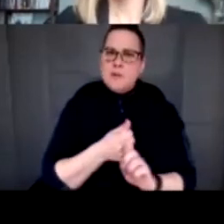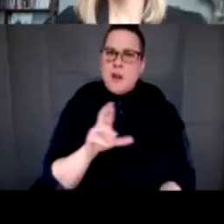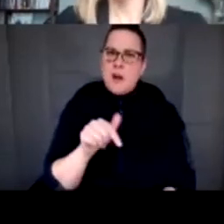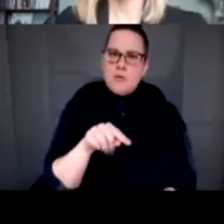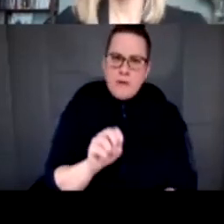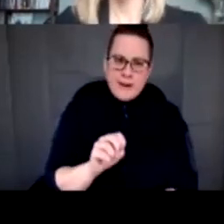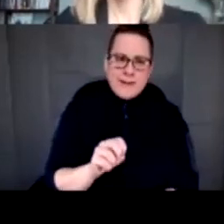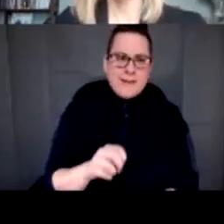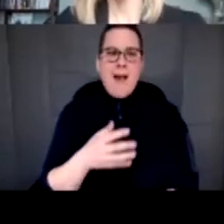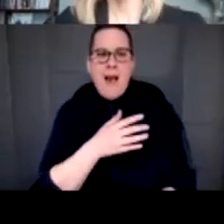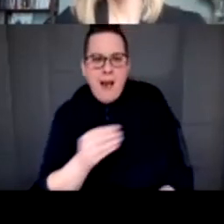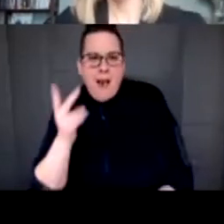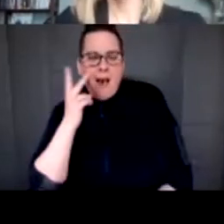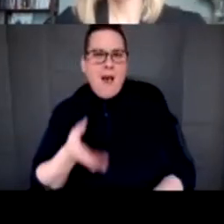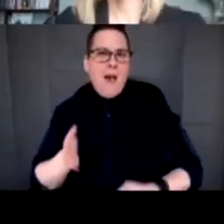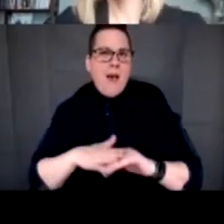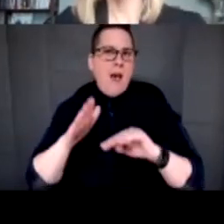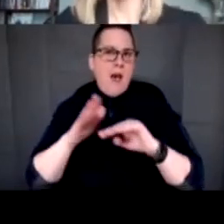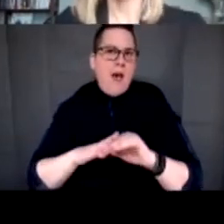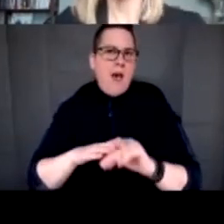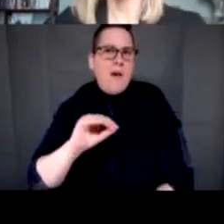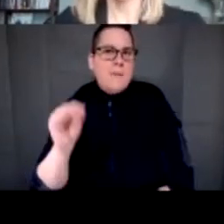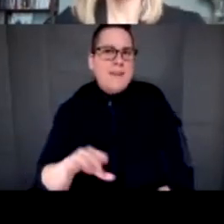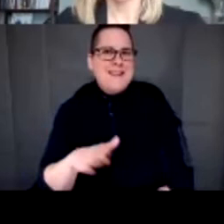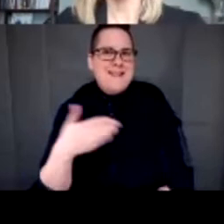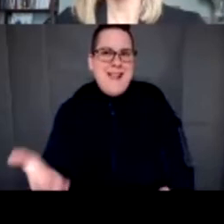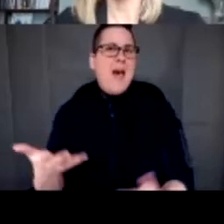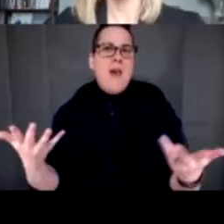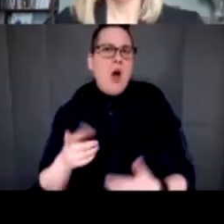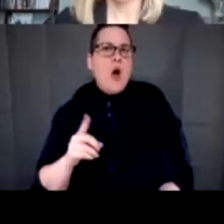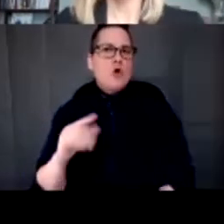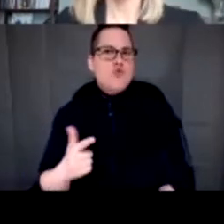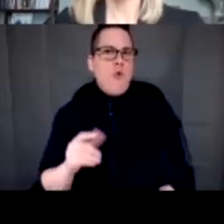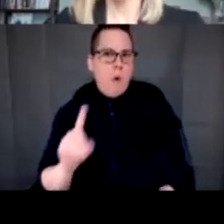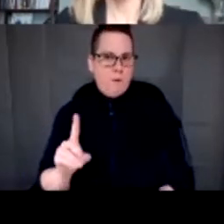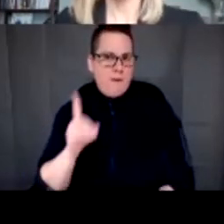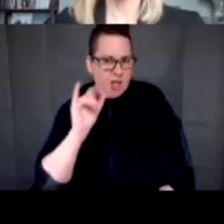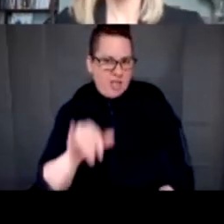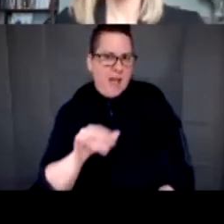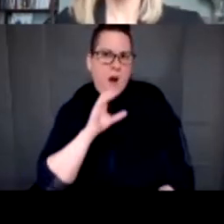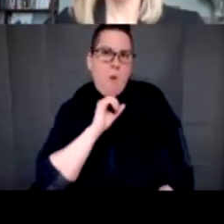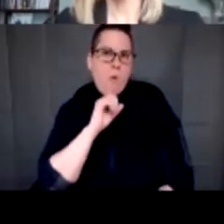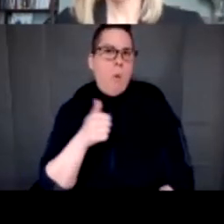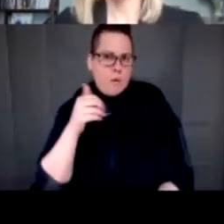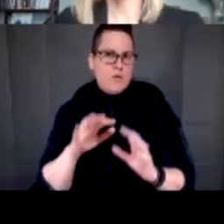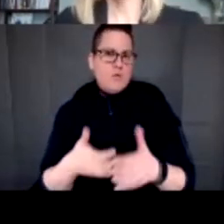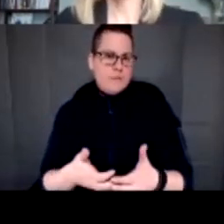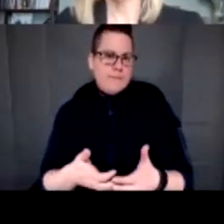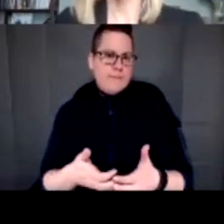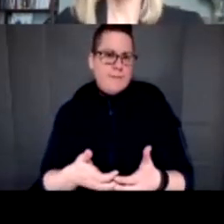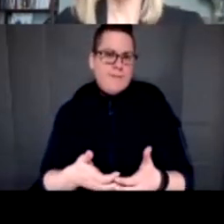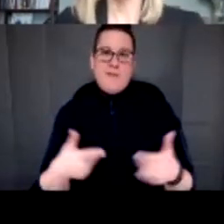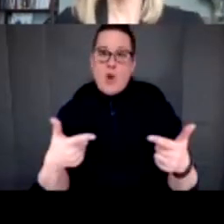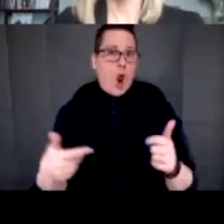we're also seeing increasing rates of death by drug overdose in that group. In particular, the largest rate increase